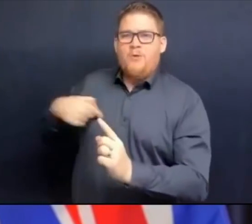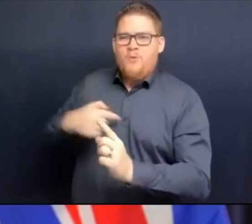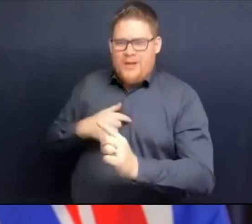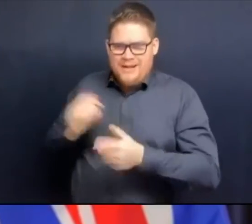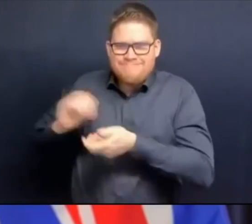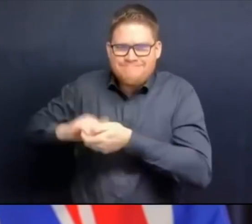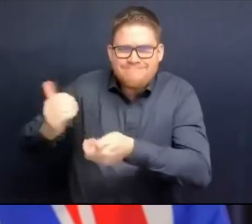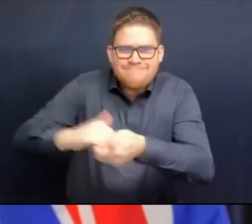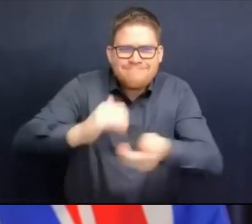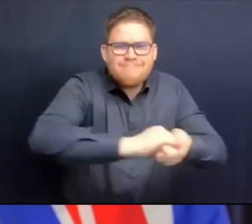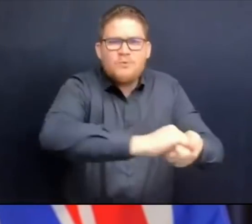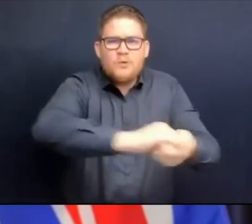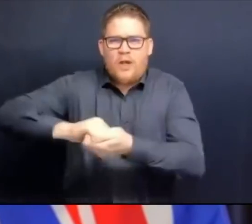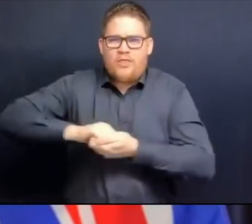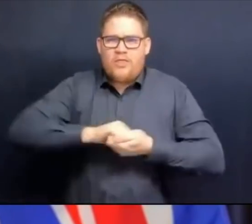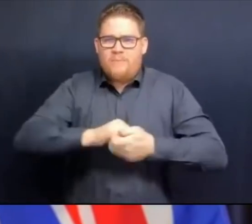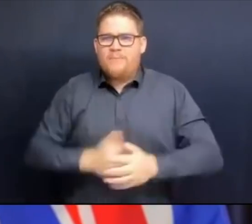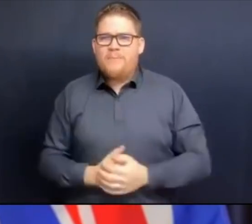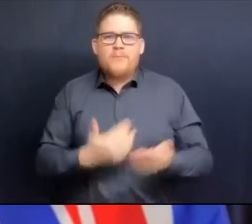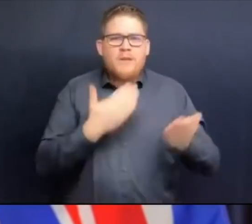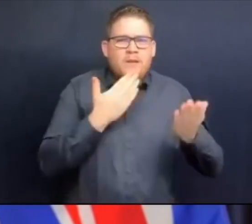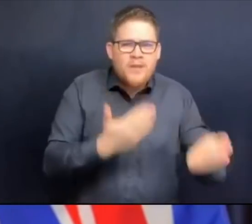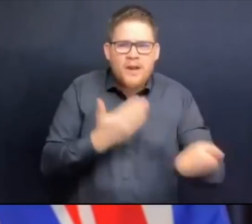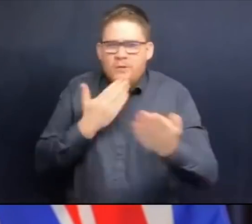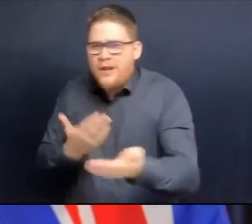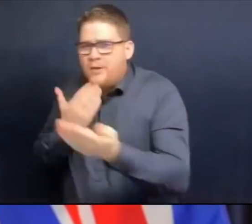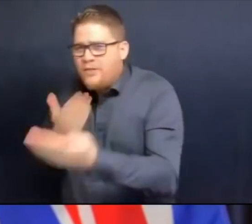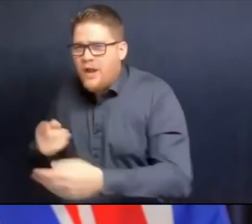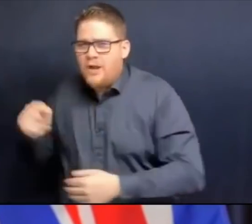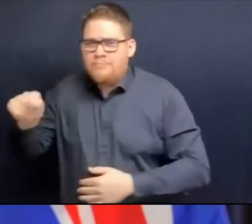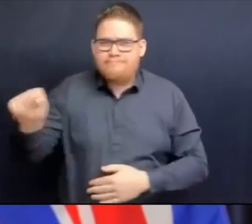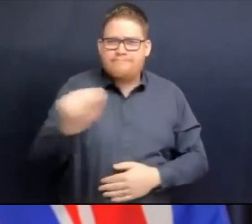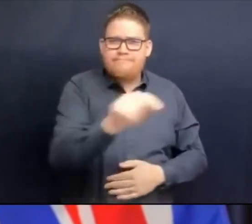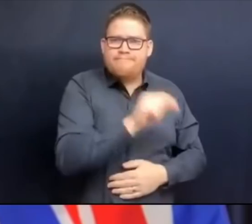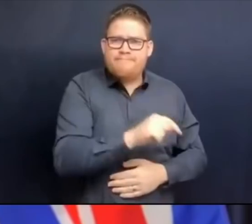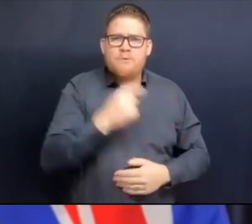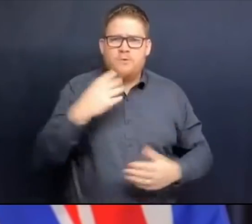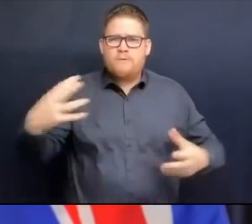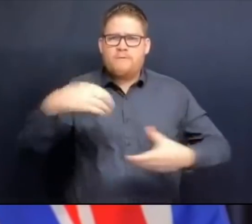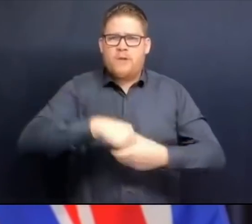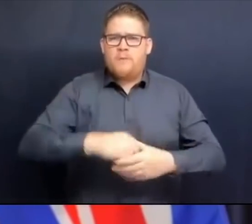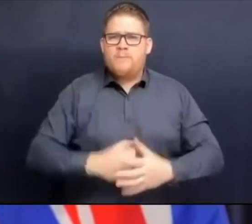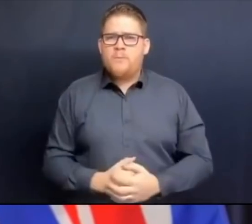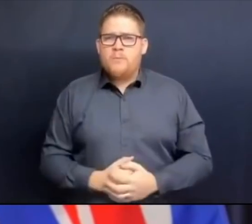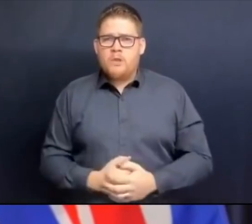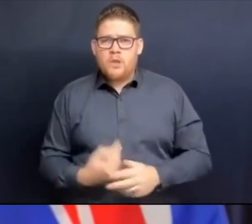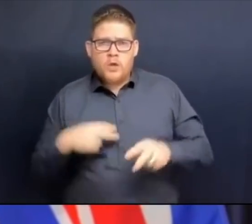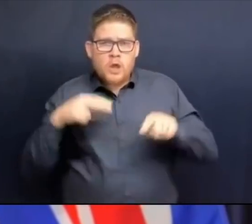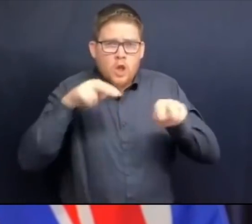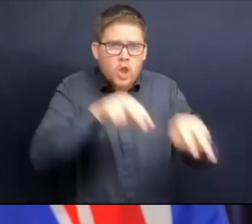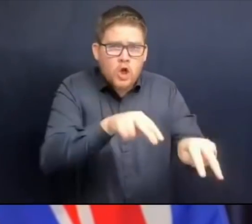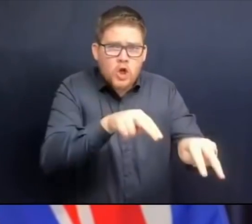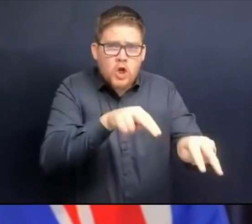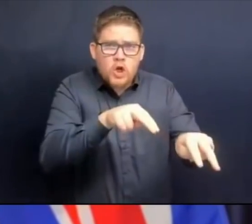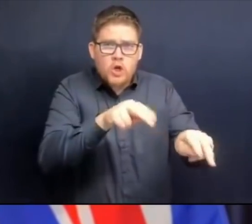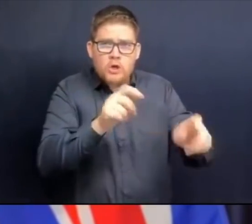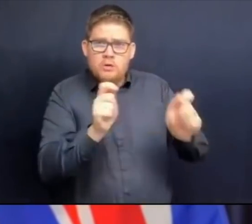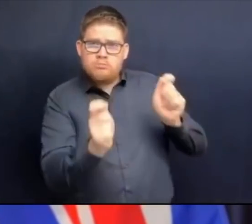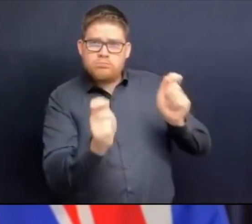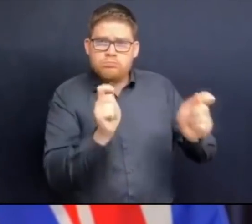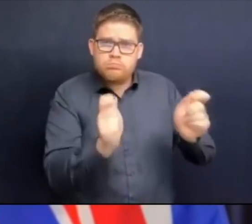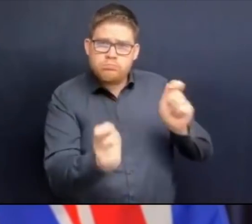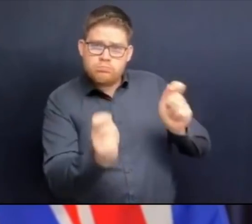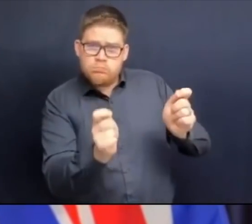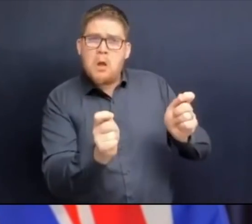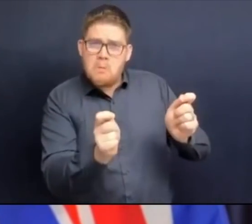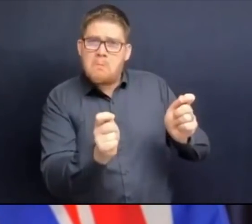them together. And I want to thank all of you today and say that when we look at this and we look at changes that come,